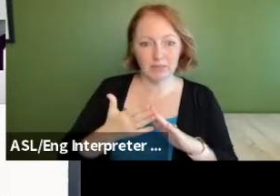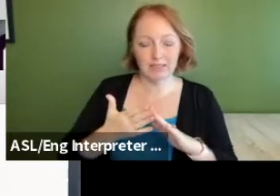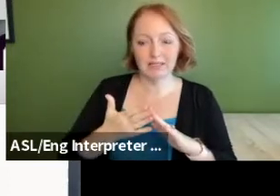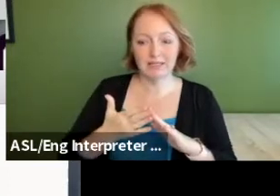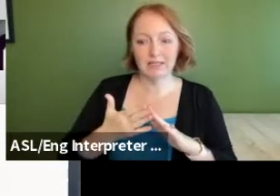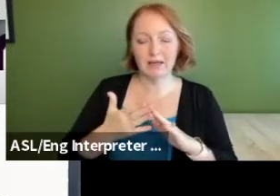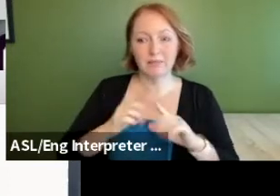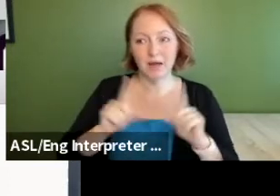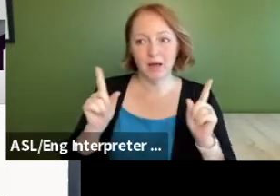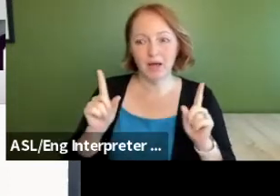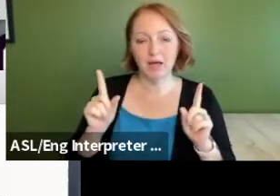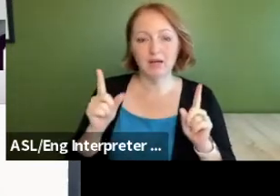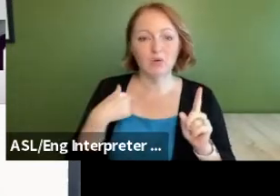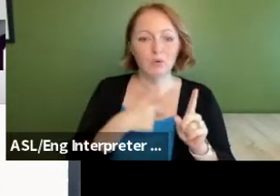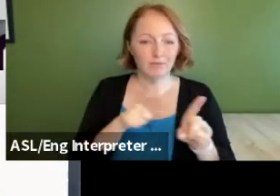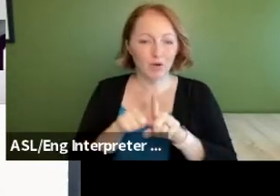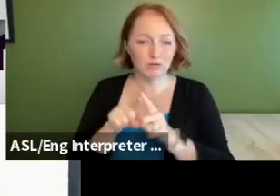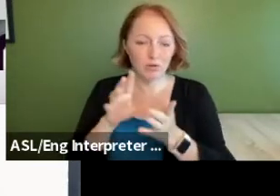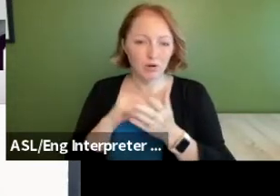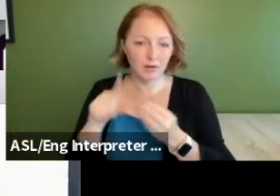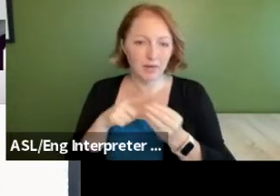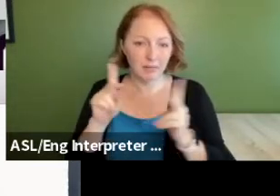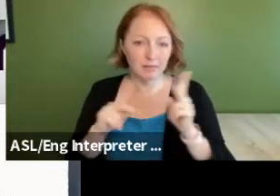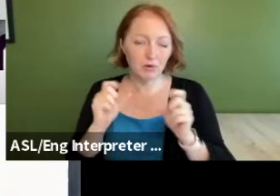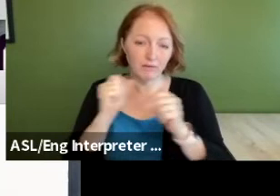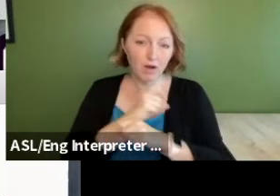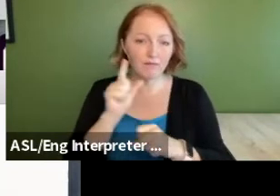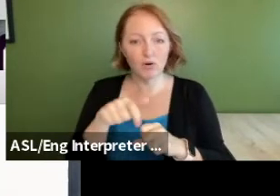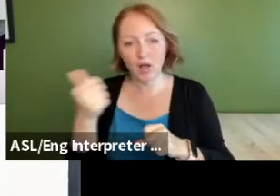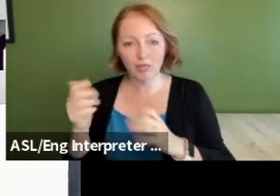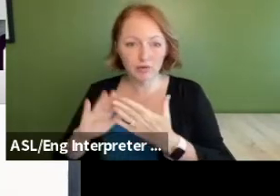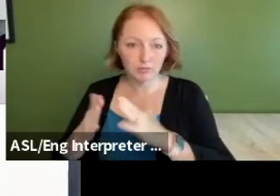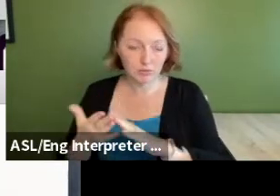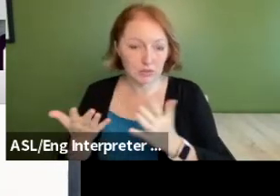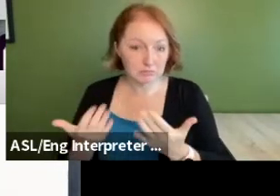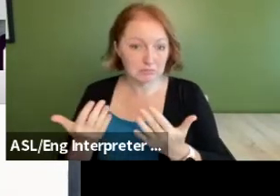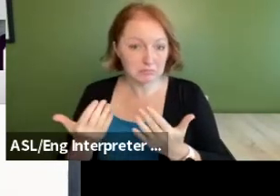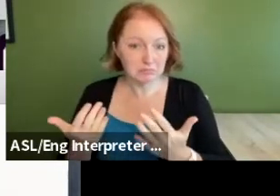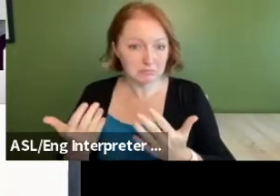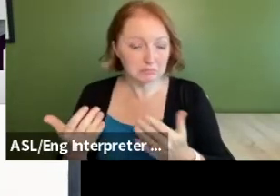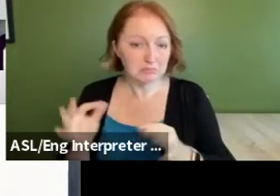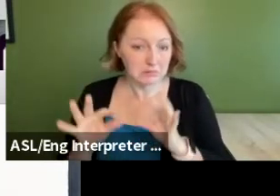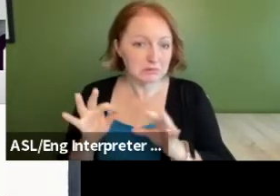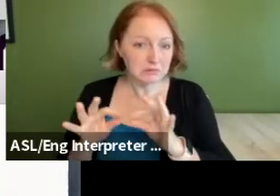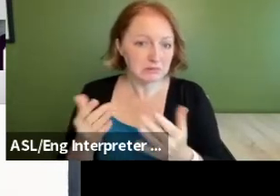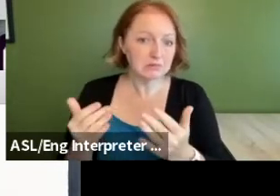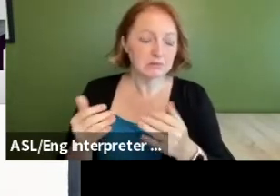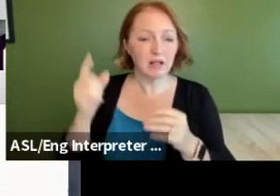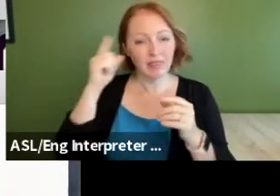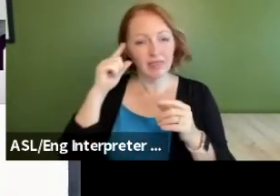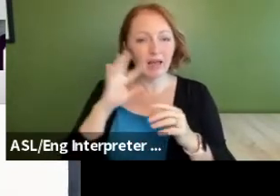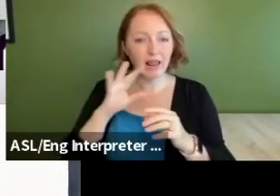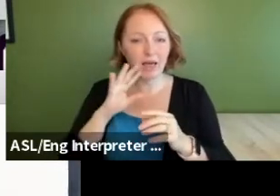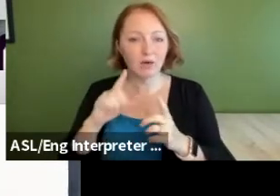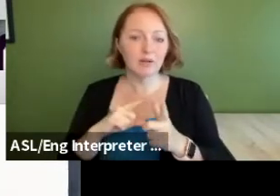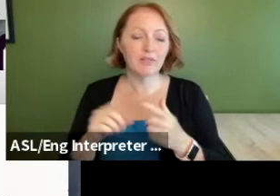But we've also learned about people who fought for other communities, and like kind of giving that thought process, think aloud time, and then more